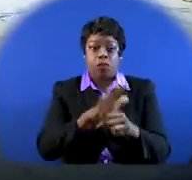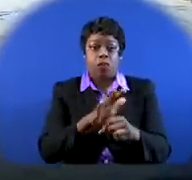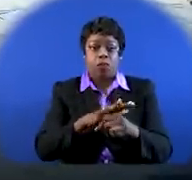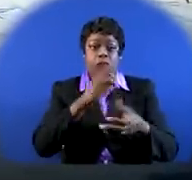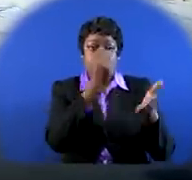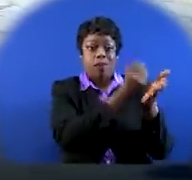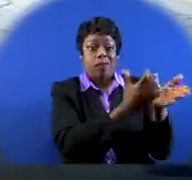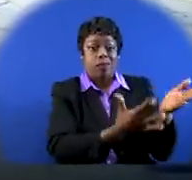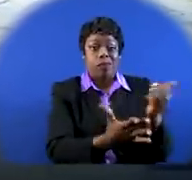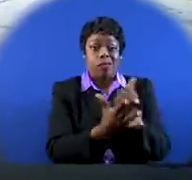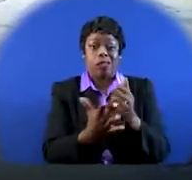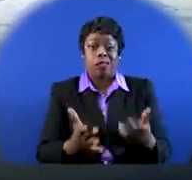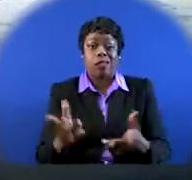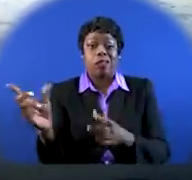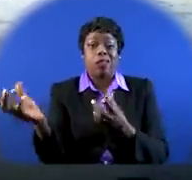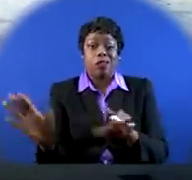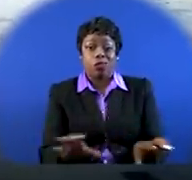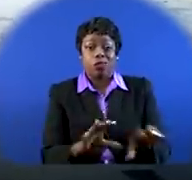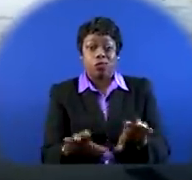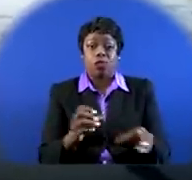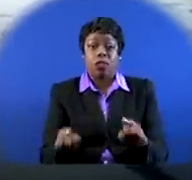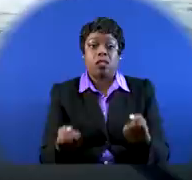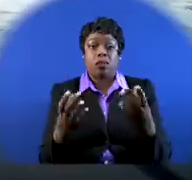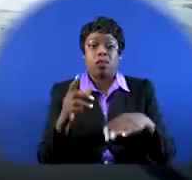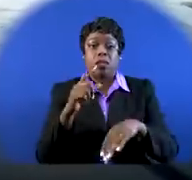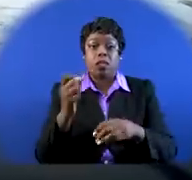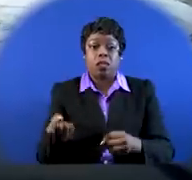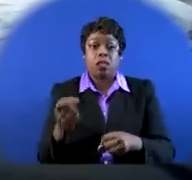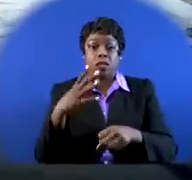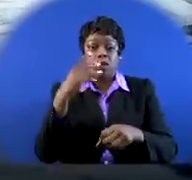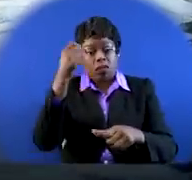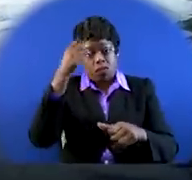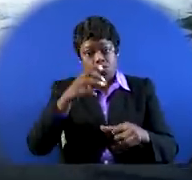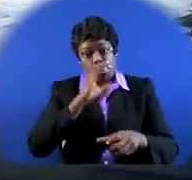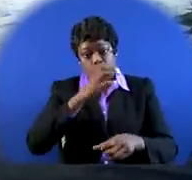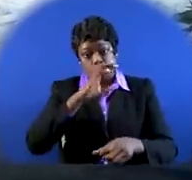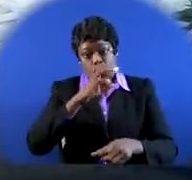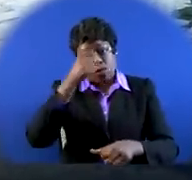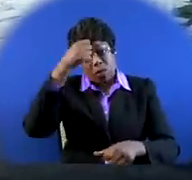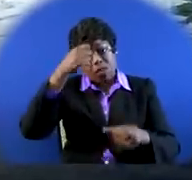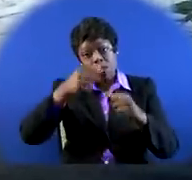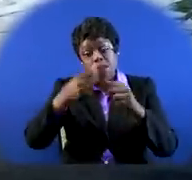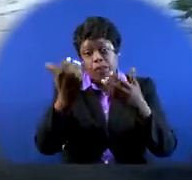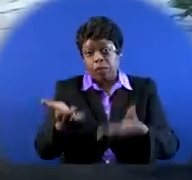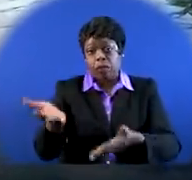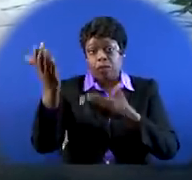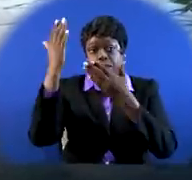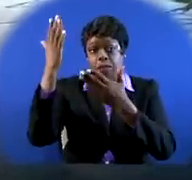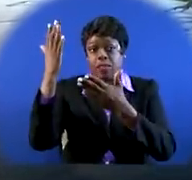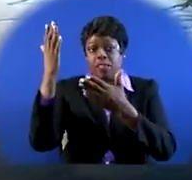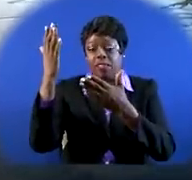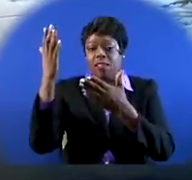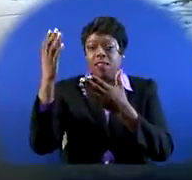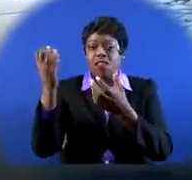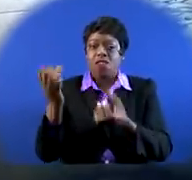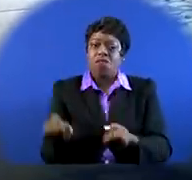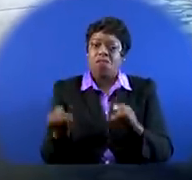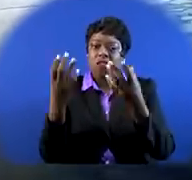blood. Do this as often as you drink it in remembrance of me."